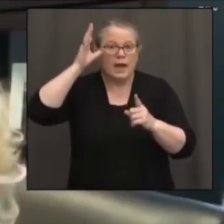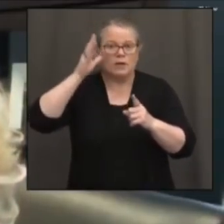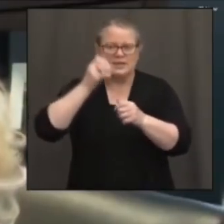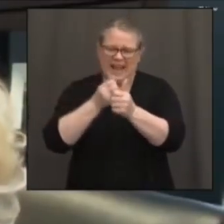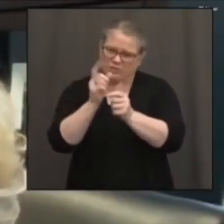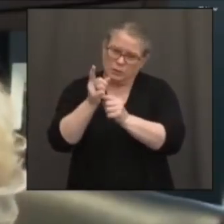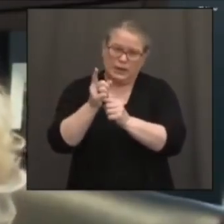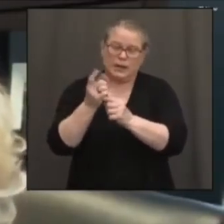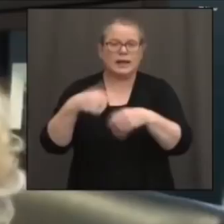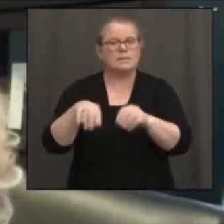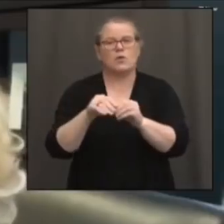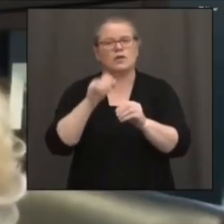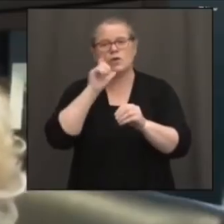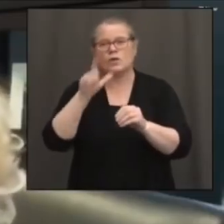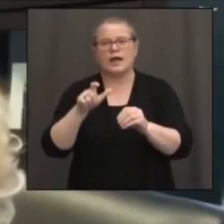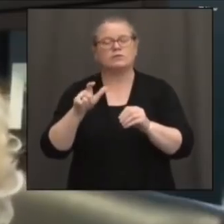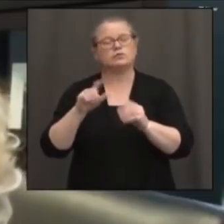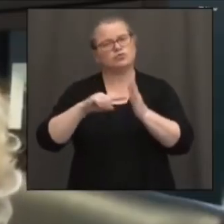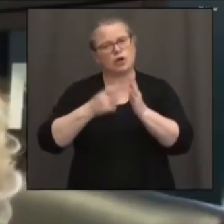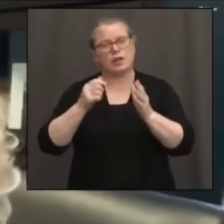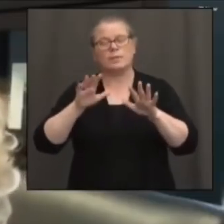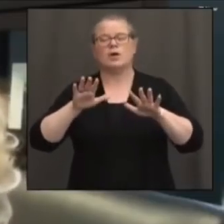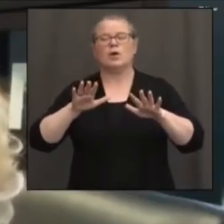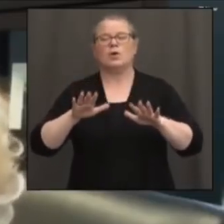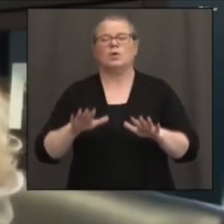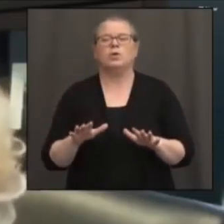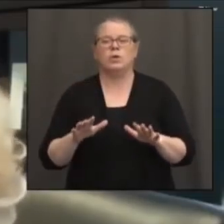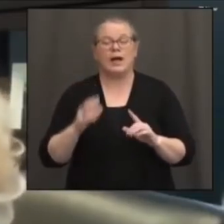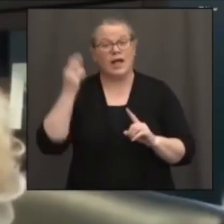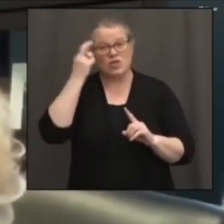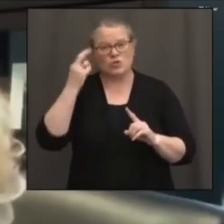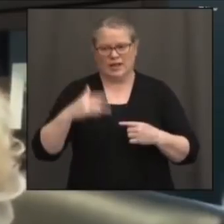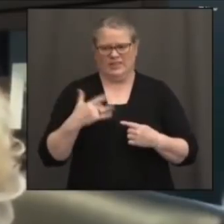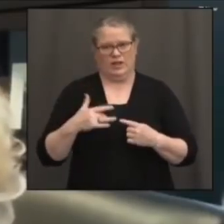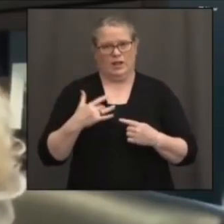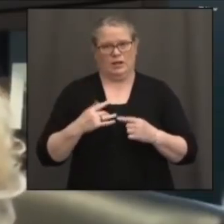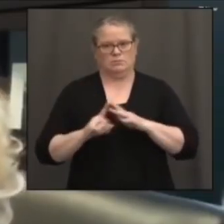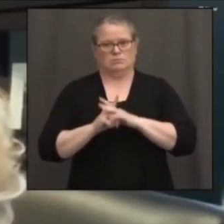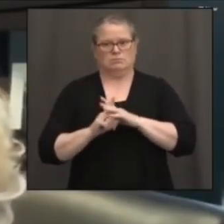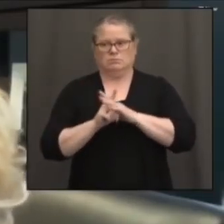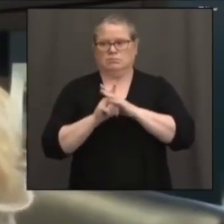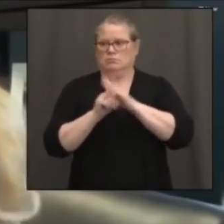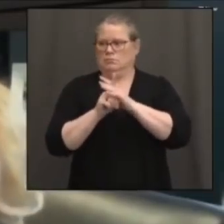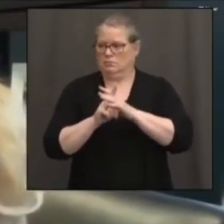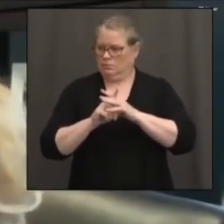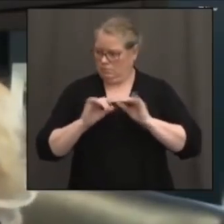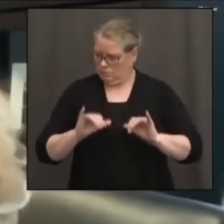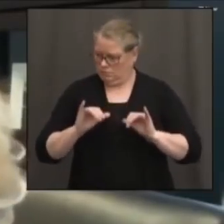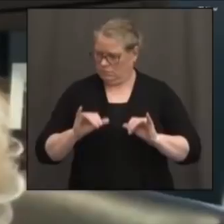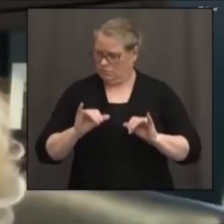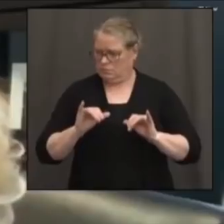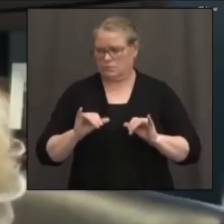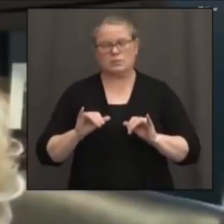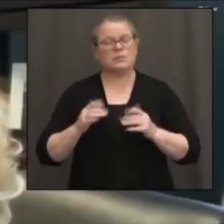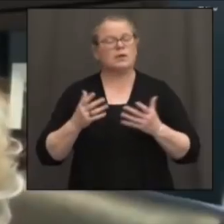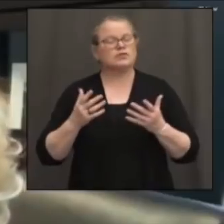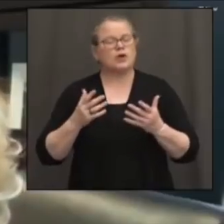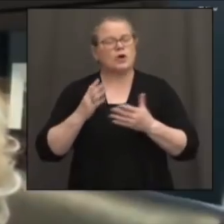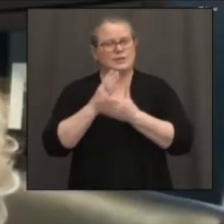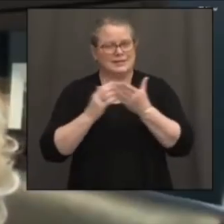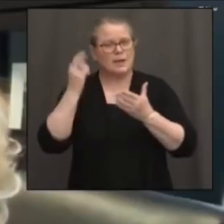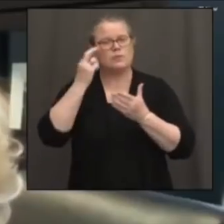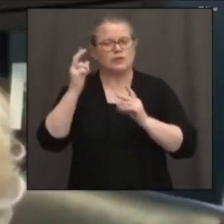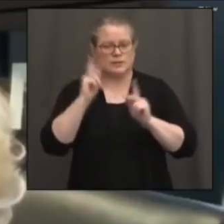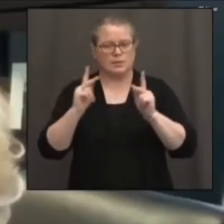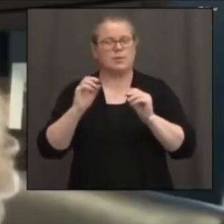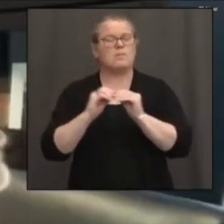is. And they're starting to take a look, I think, at how they're feeling and what's going on for them. So I think those are some of the reasons that the calls